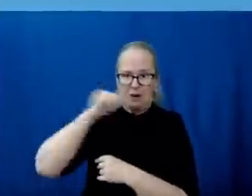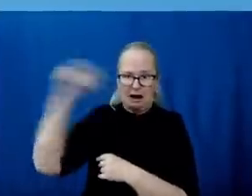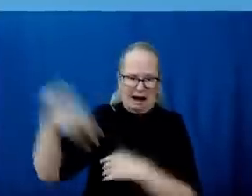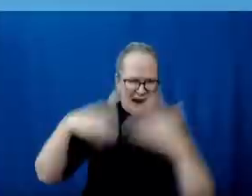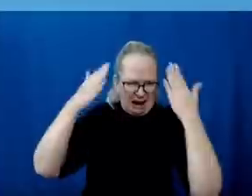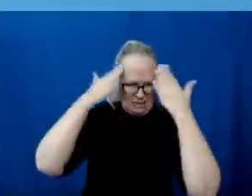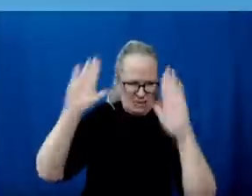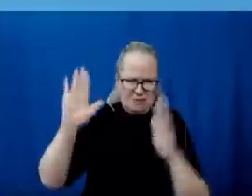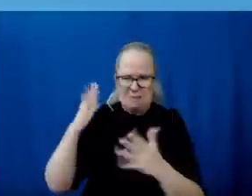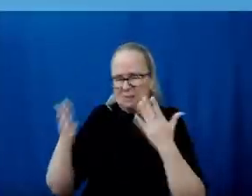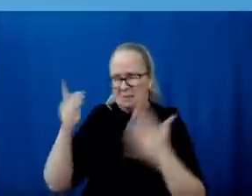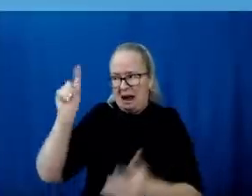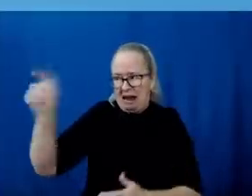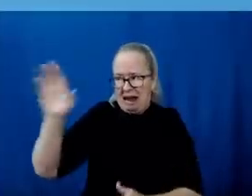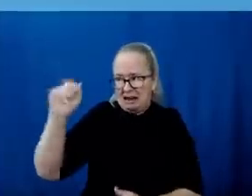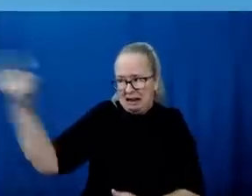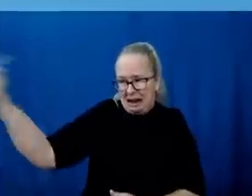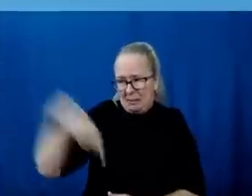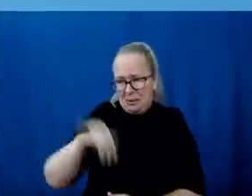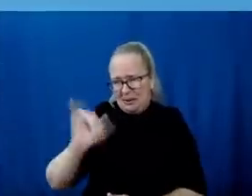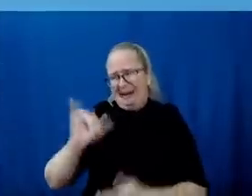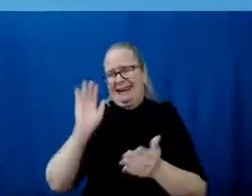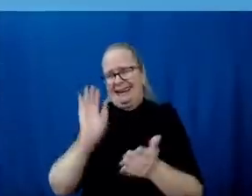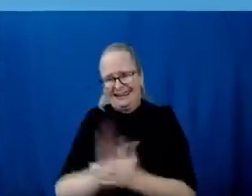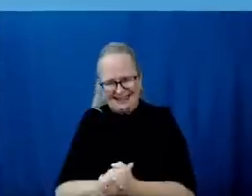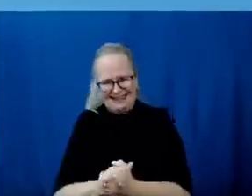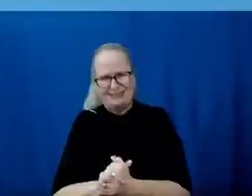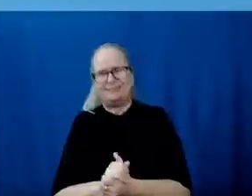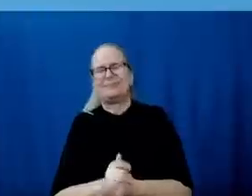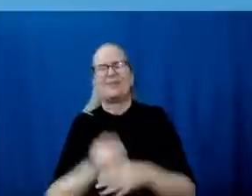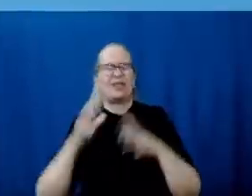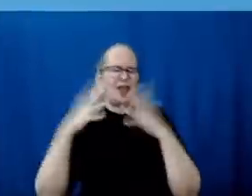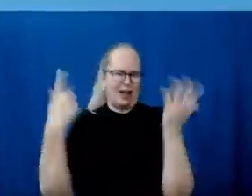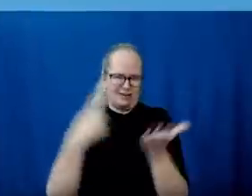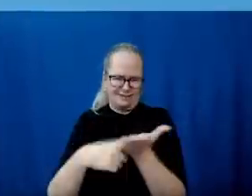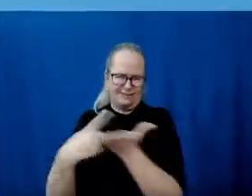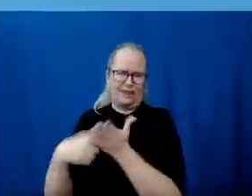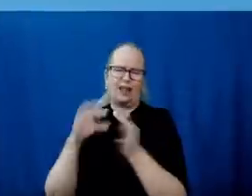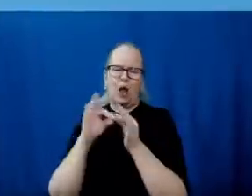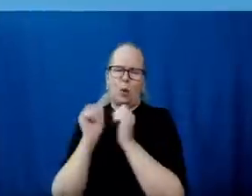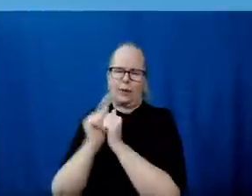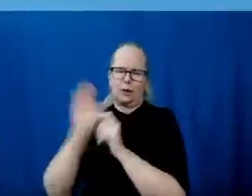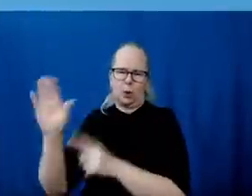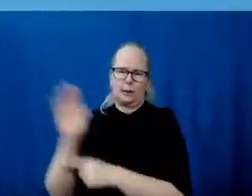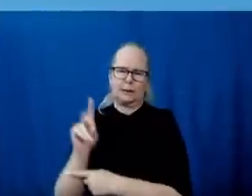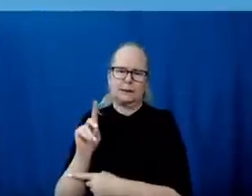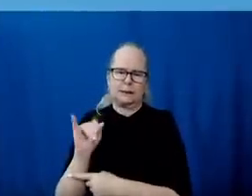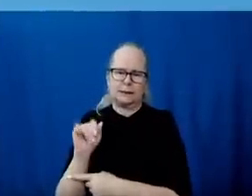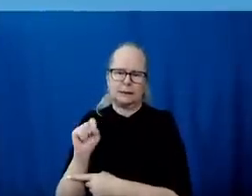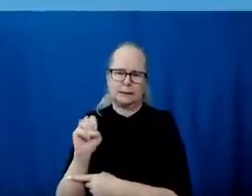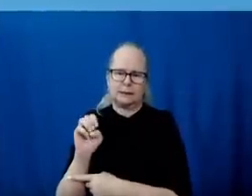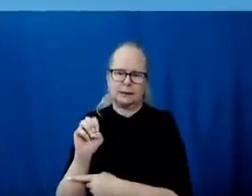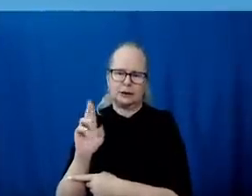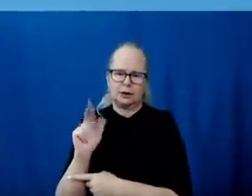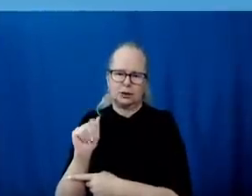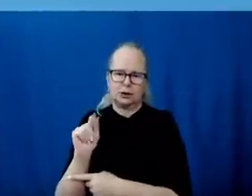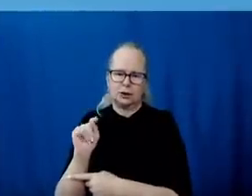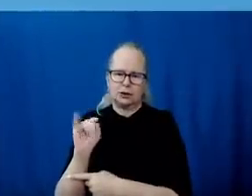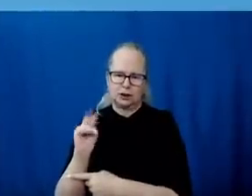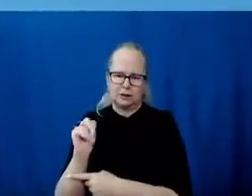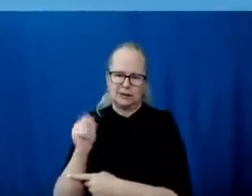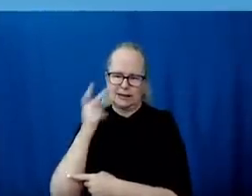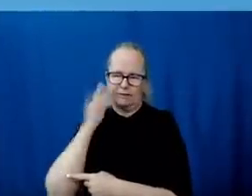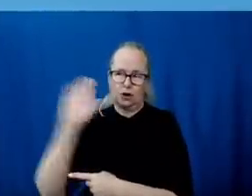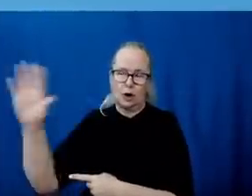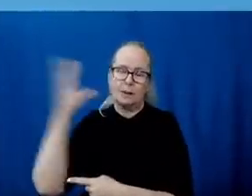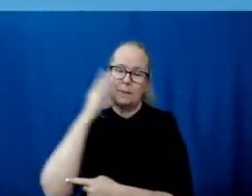may or may not watch later. And we'll have to have Casey on too. That way we can have a conversation on their dissertation